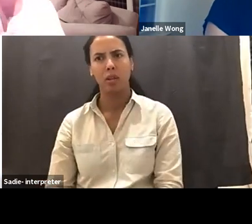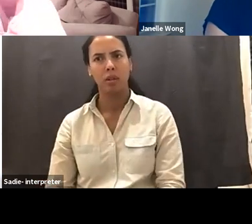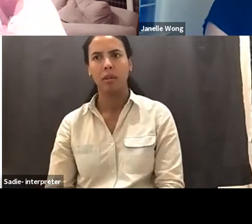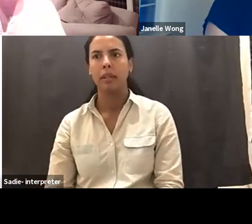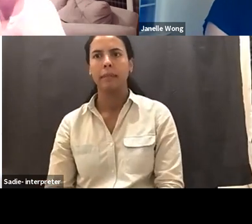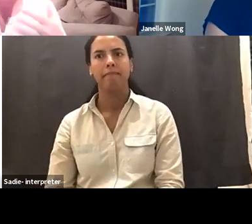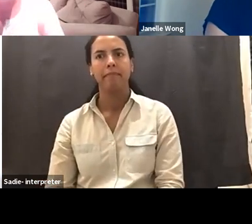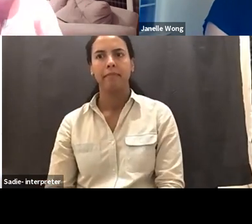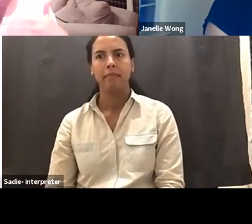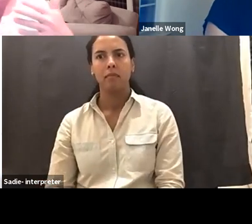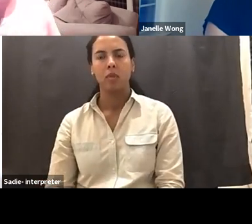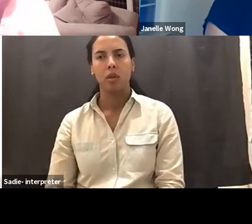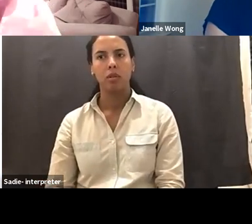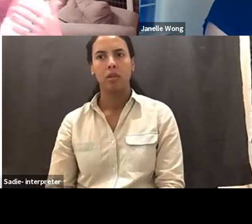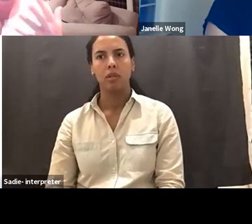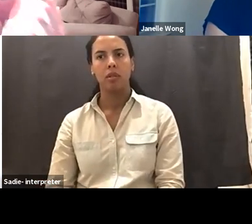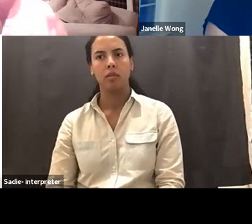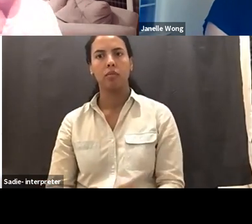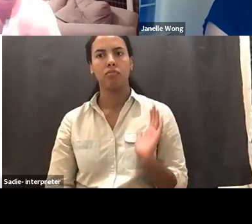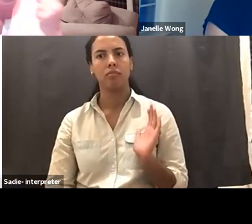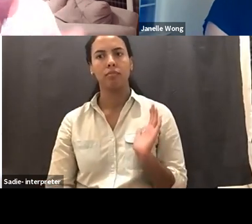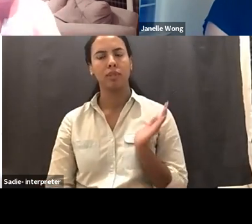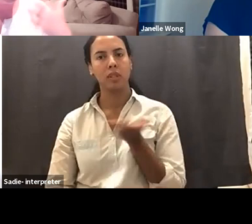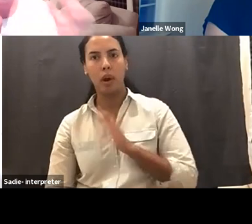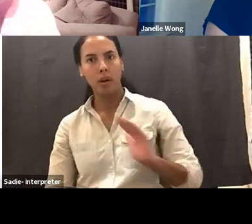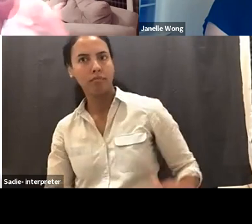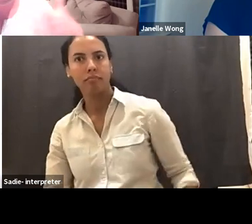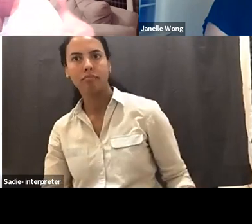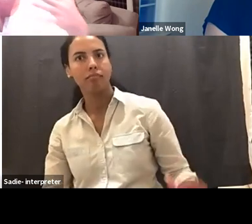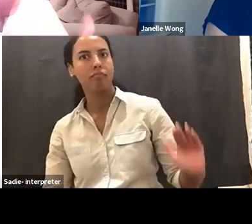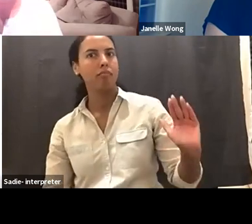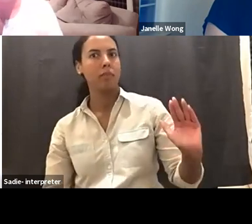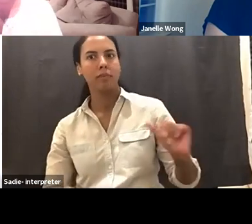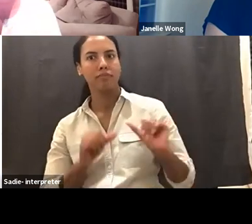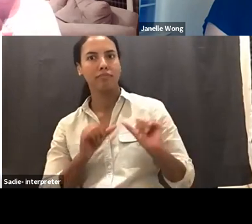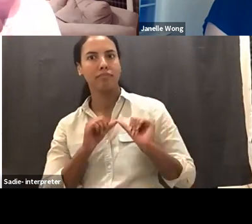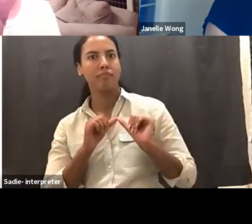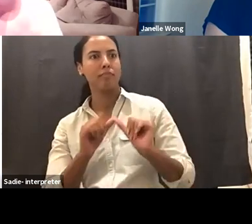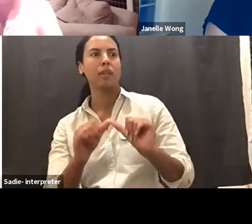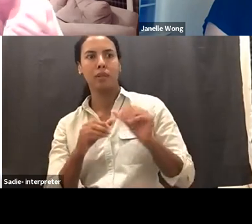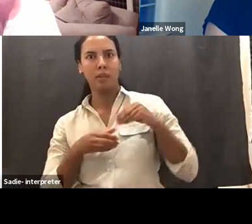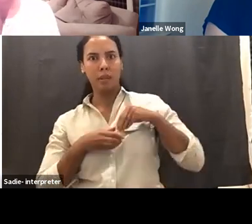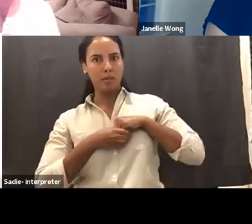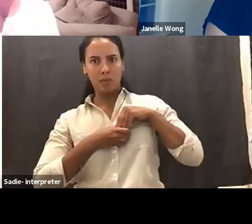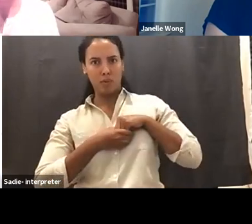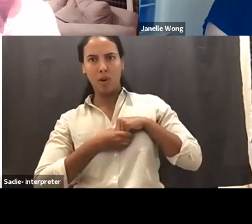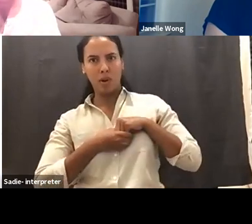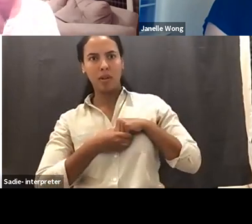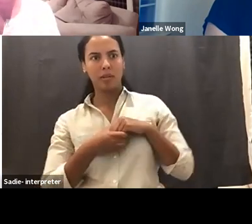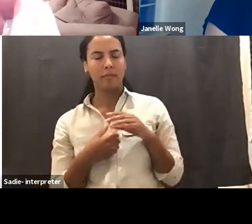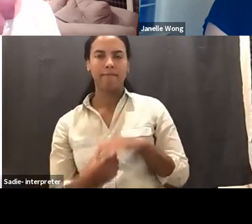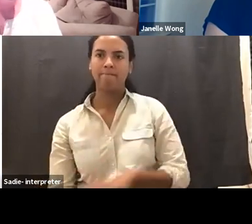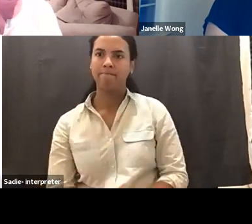different ideas and histories and values are always kind of these works in motion. And what it partly what it means is